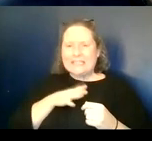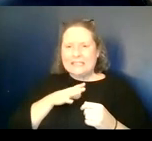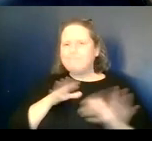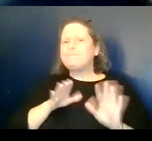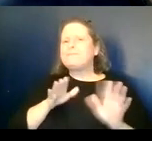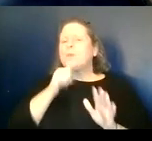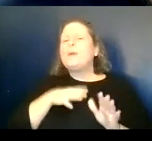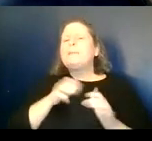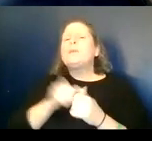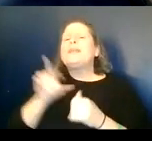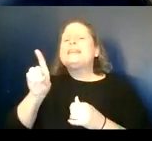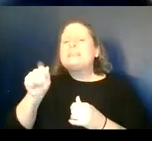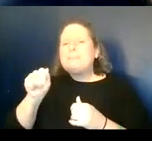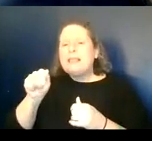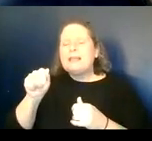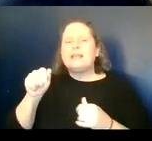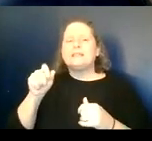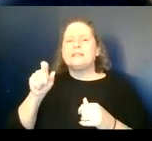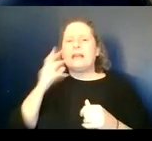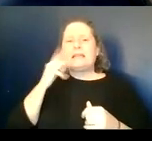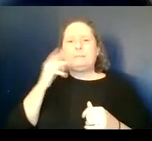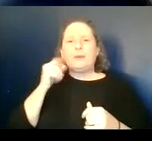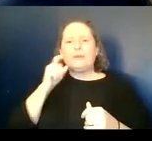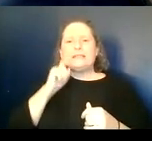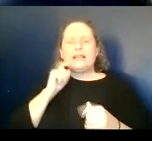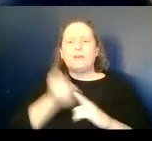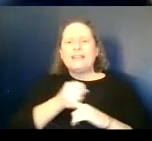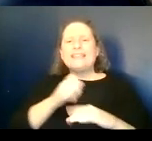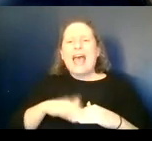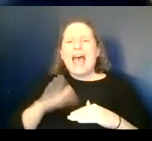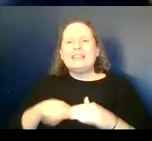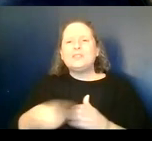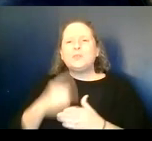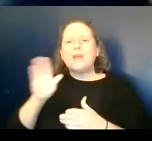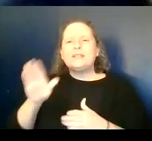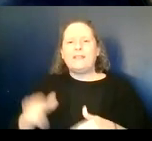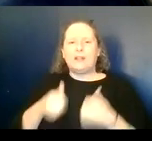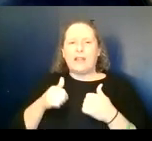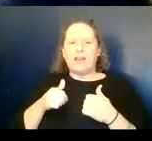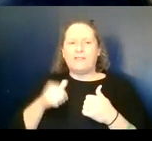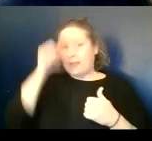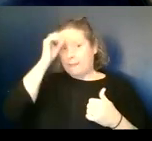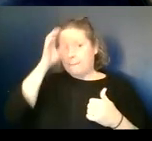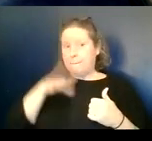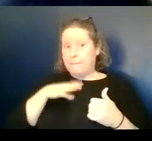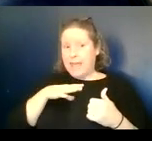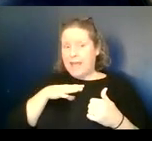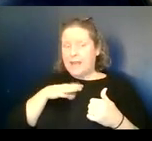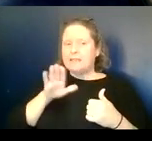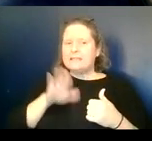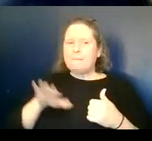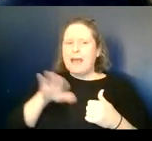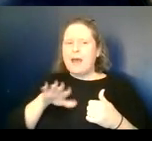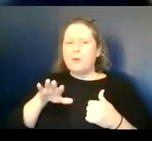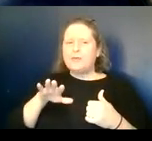life. The stats for men hover around 30 to 60%, depending on what reports you're looking at. And we do know that